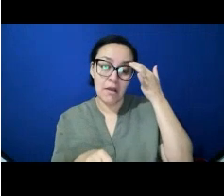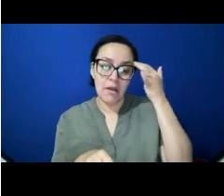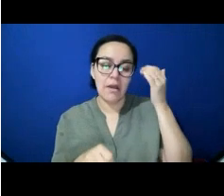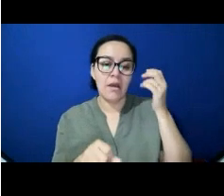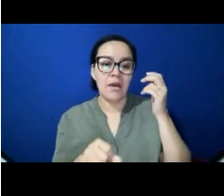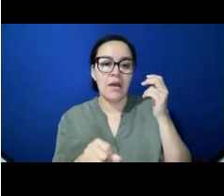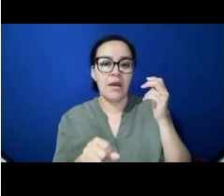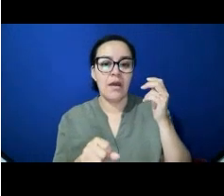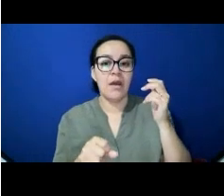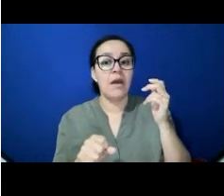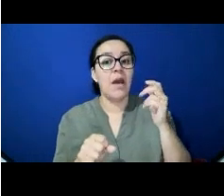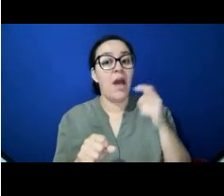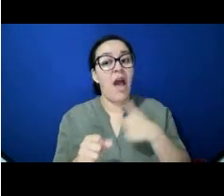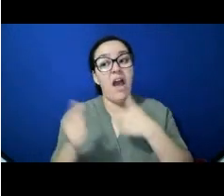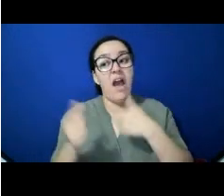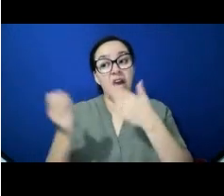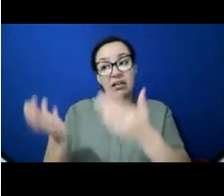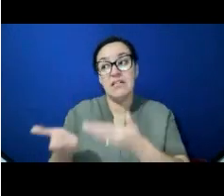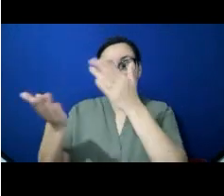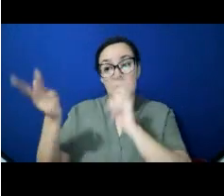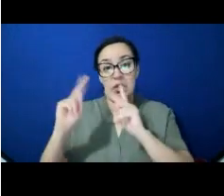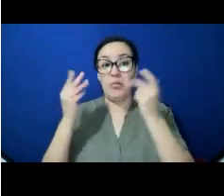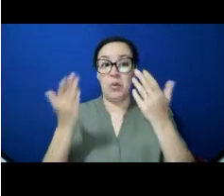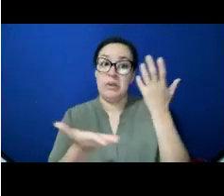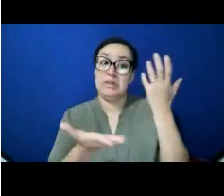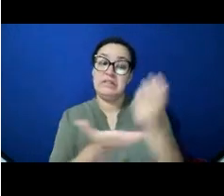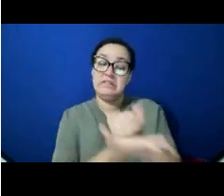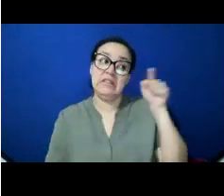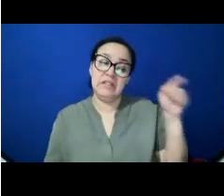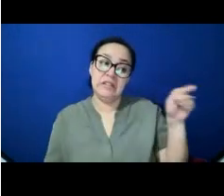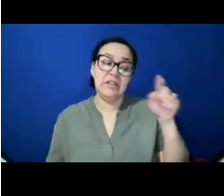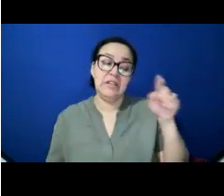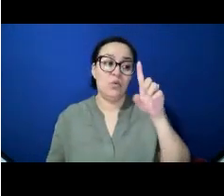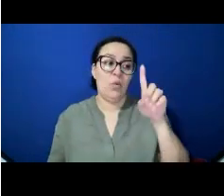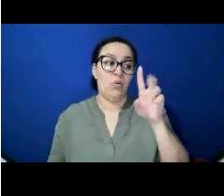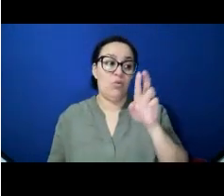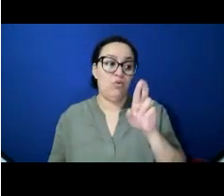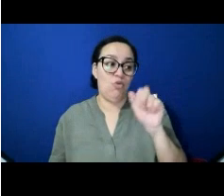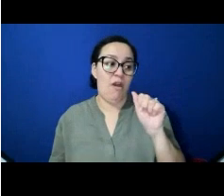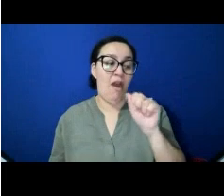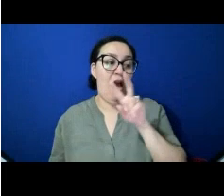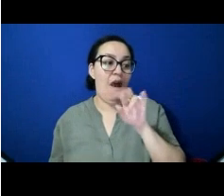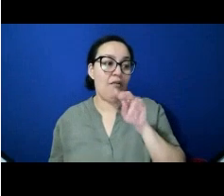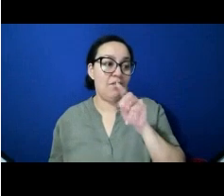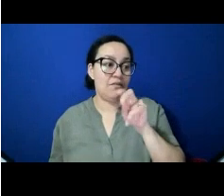And I would like all of you to feel